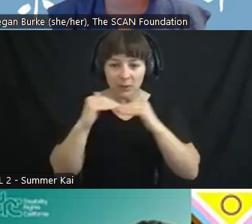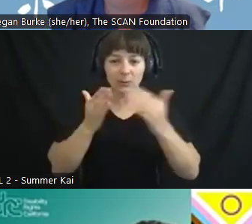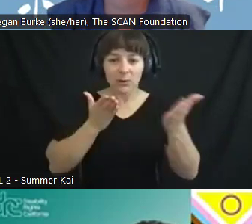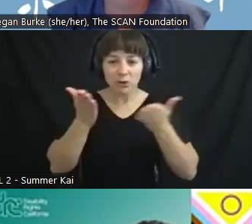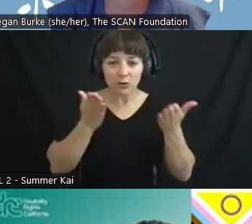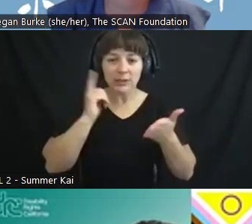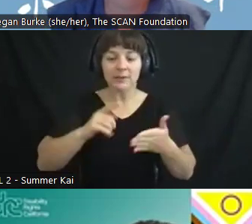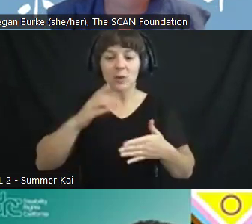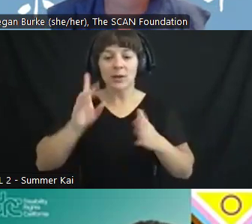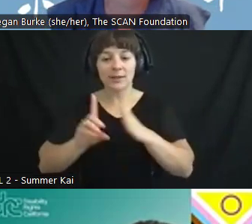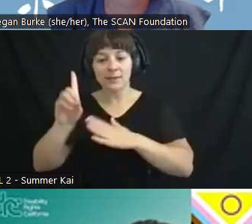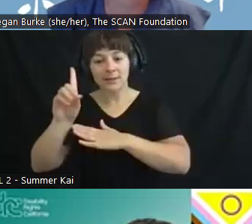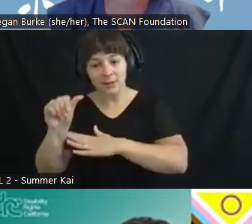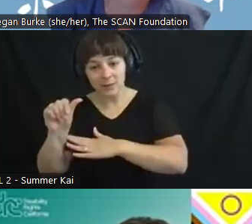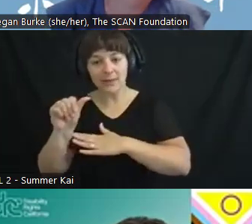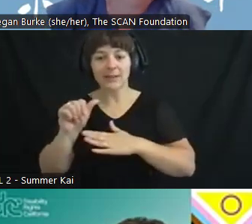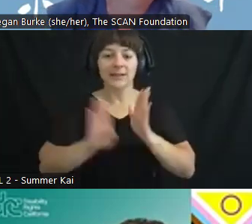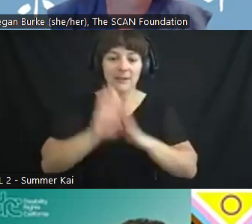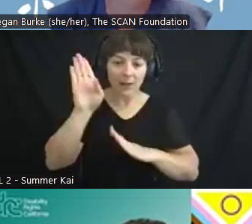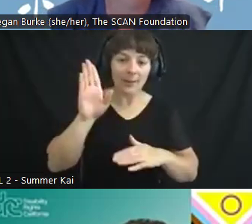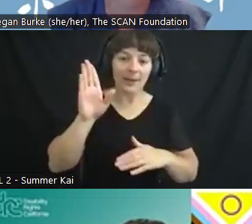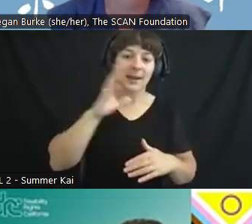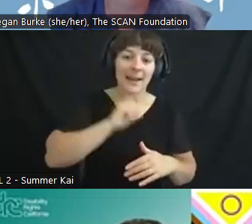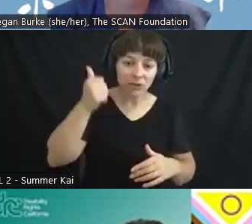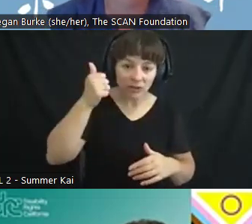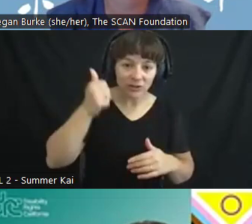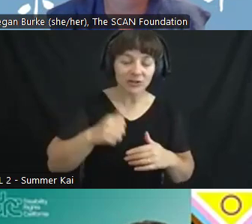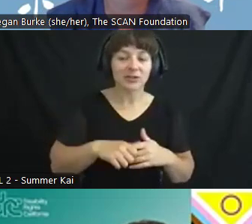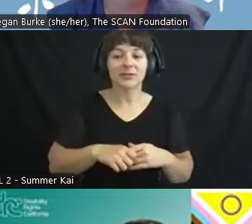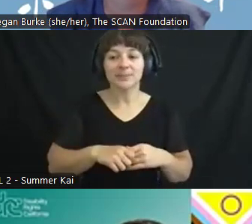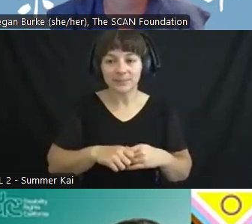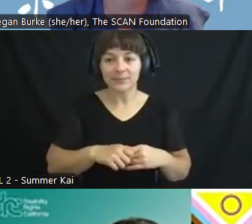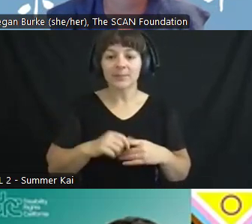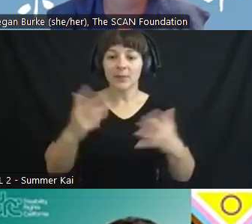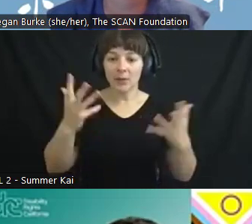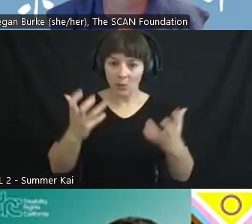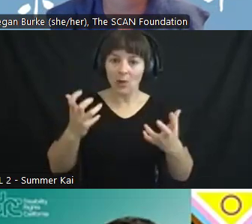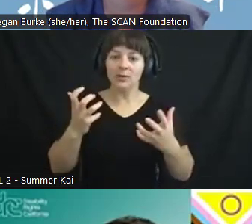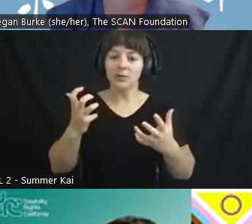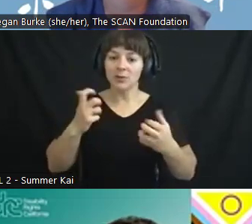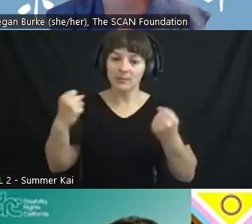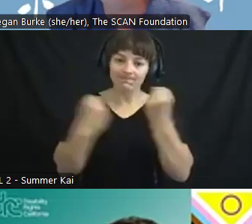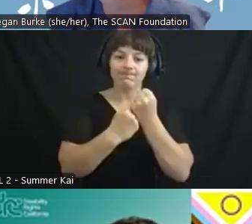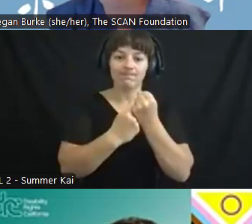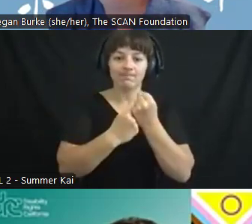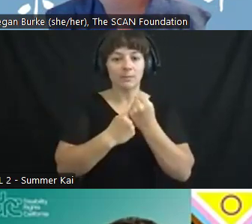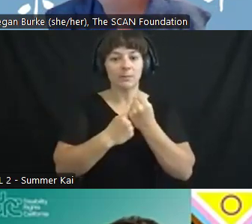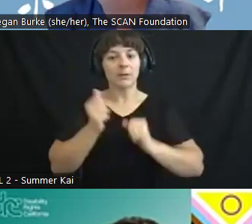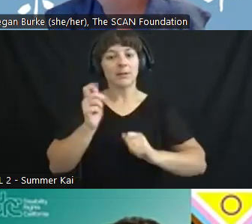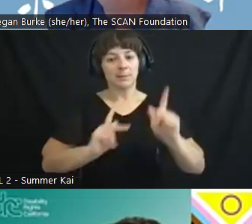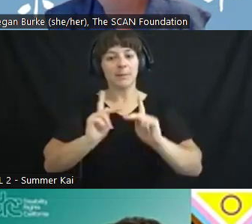we also need to stand strong with those who are supporting that system of care,